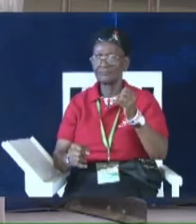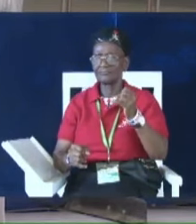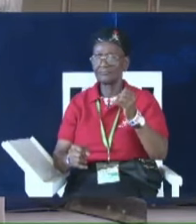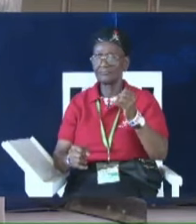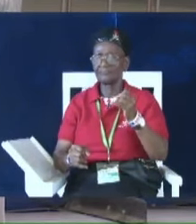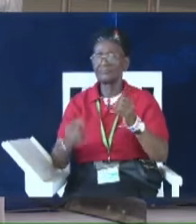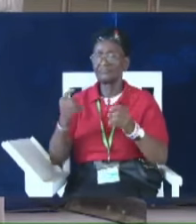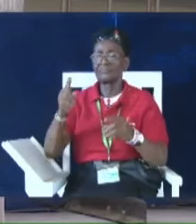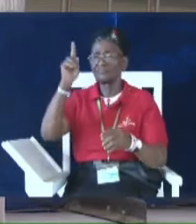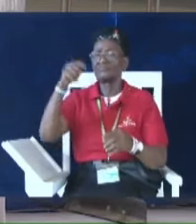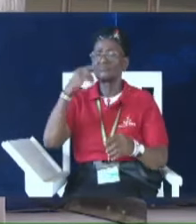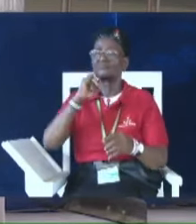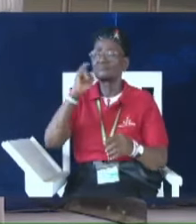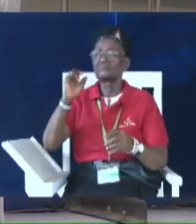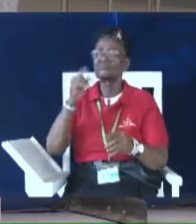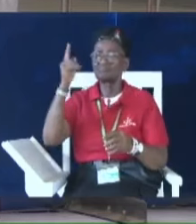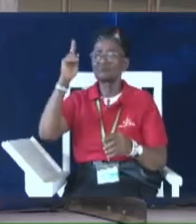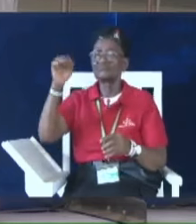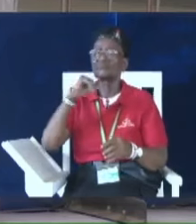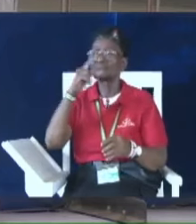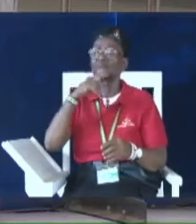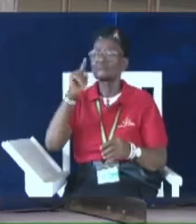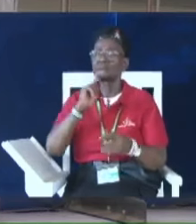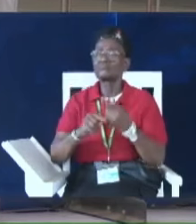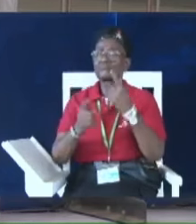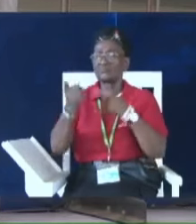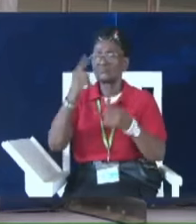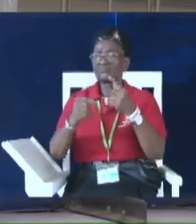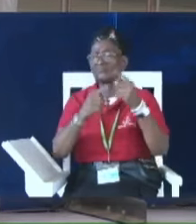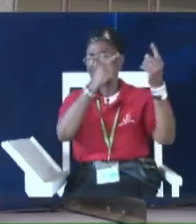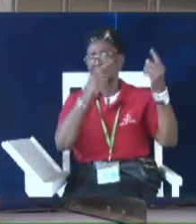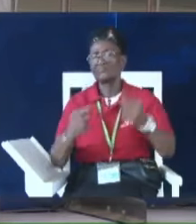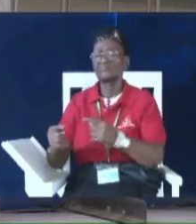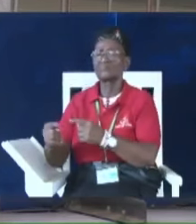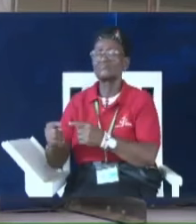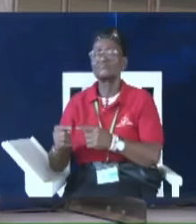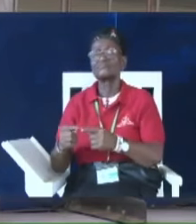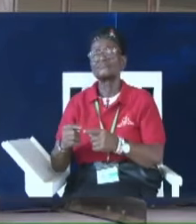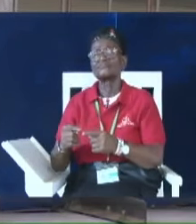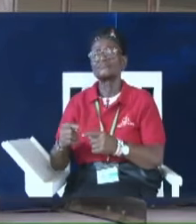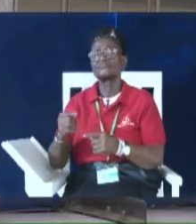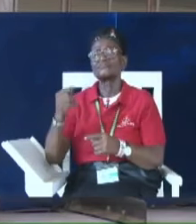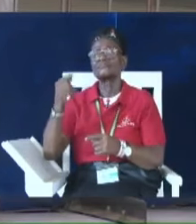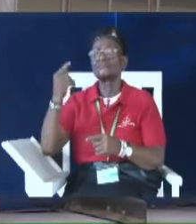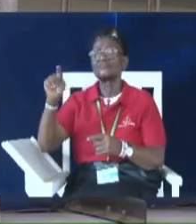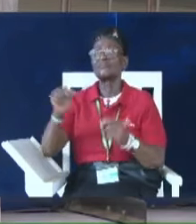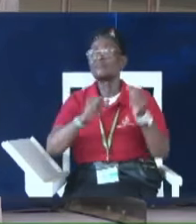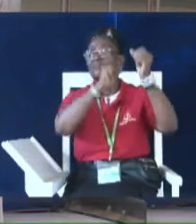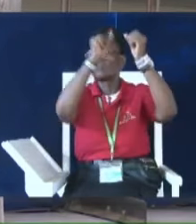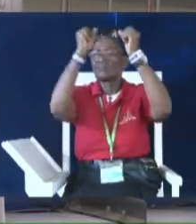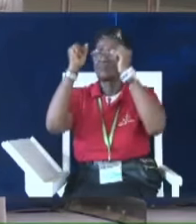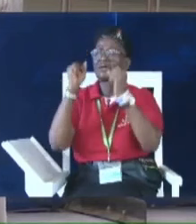the one who is, the one who was, the one who is to come, the Almighty